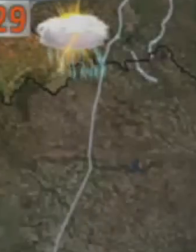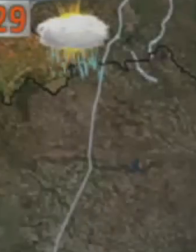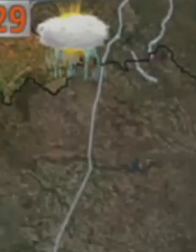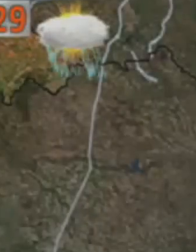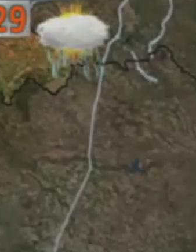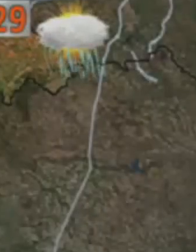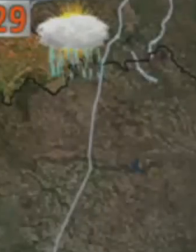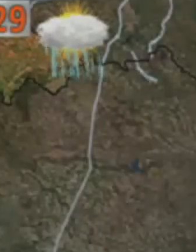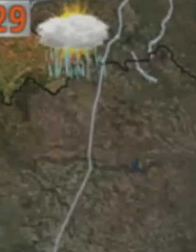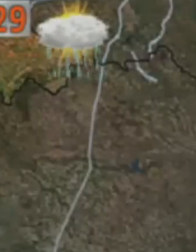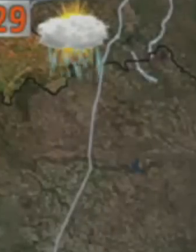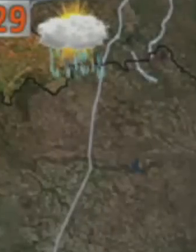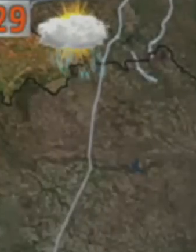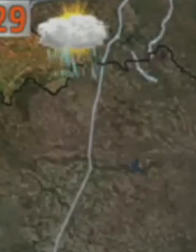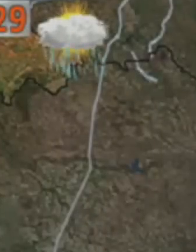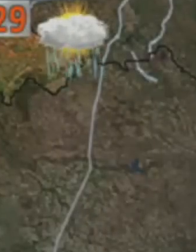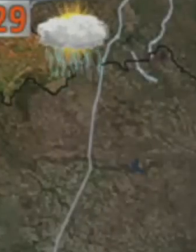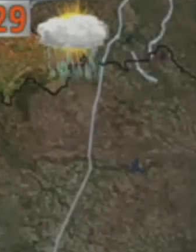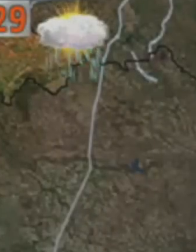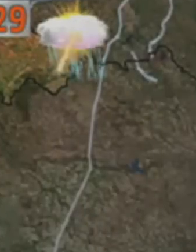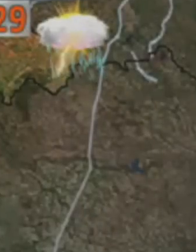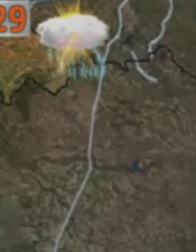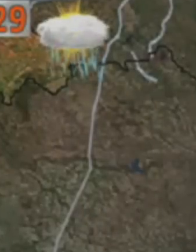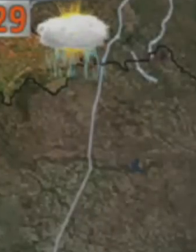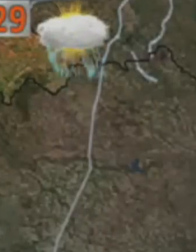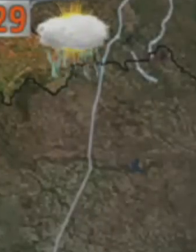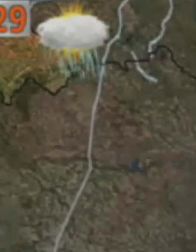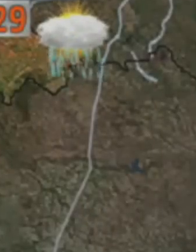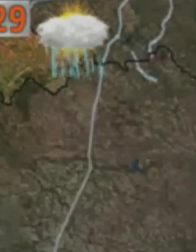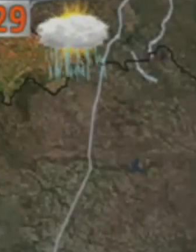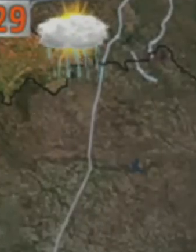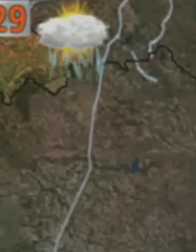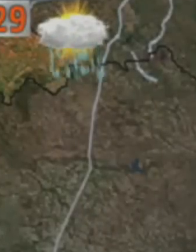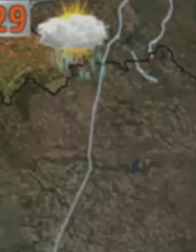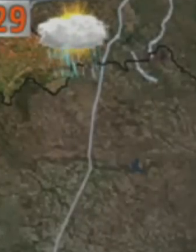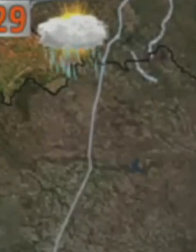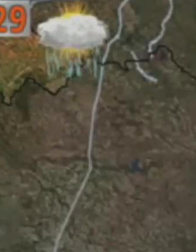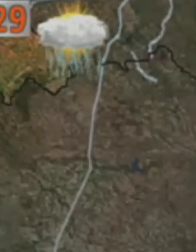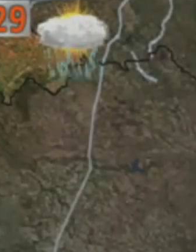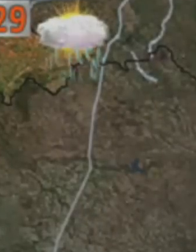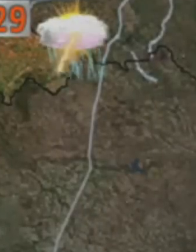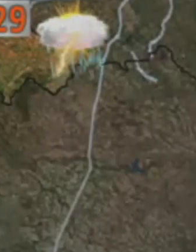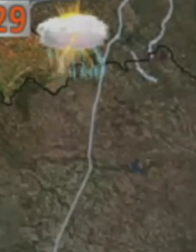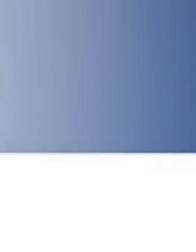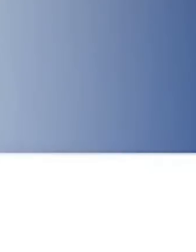22 mme mogaetsho ka gore le go tswa ka magoro ga se go latlhana a re kopane mo nakong e tlang a ine boroko